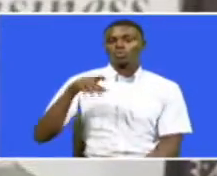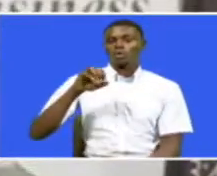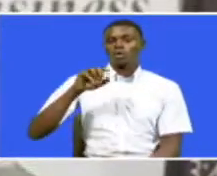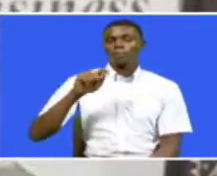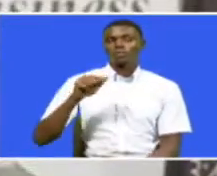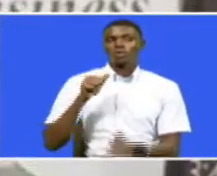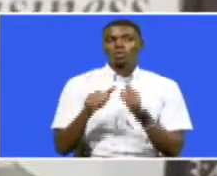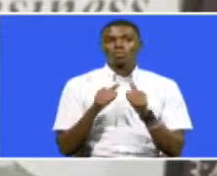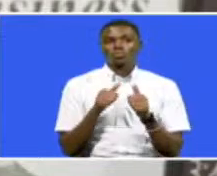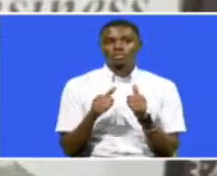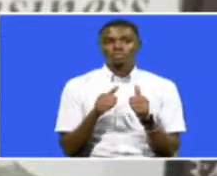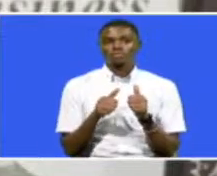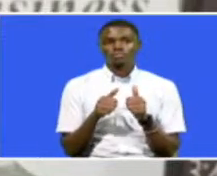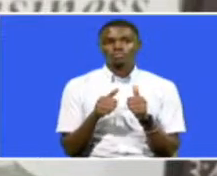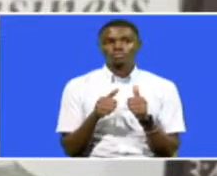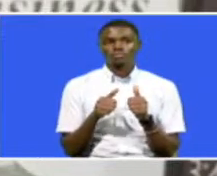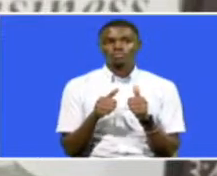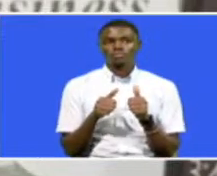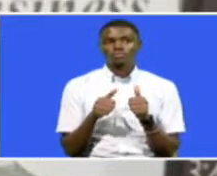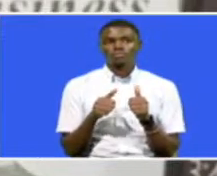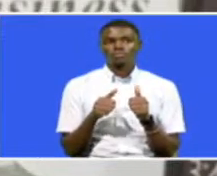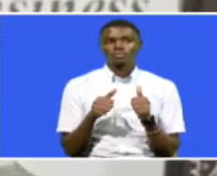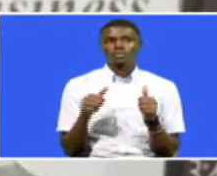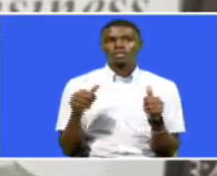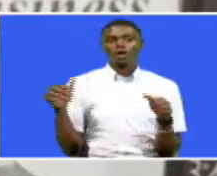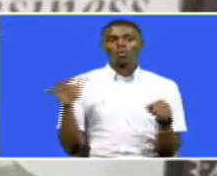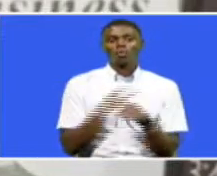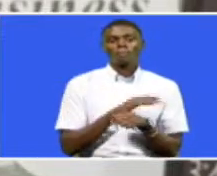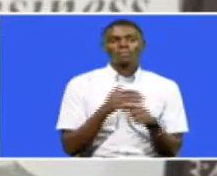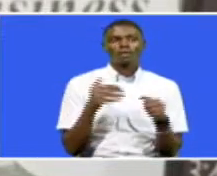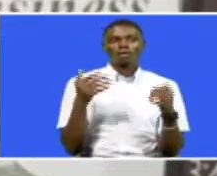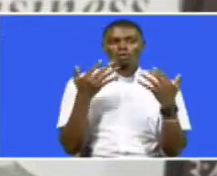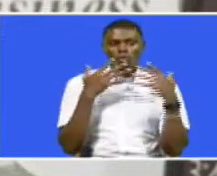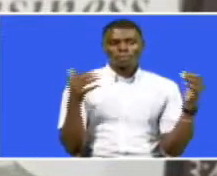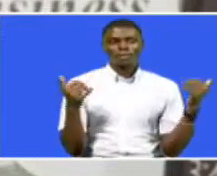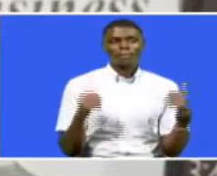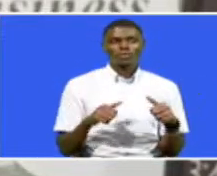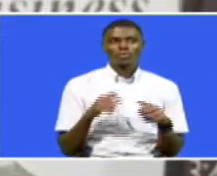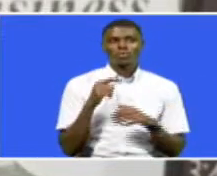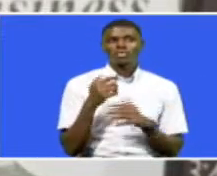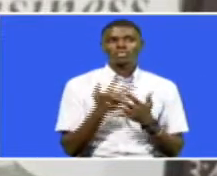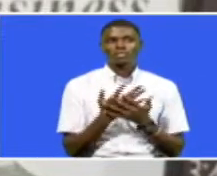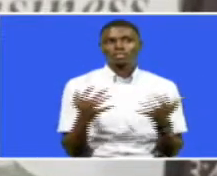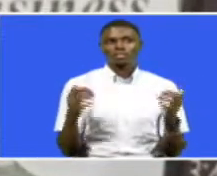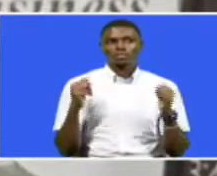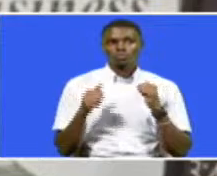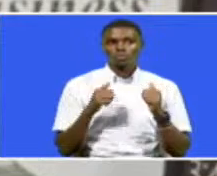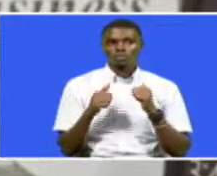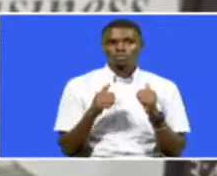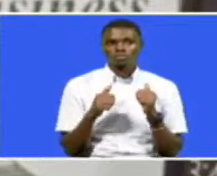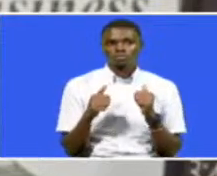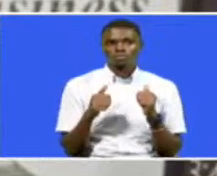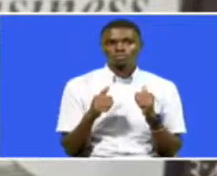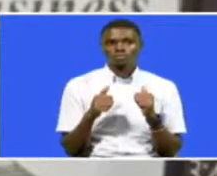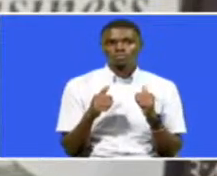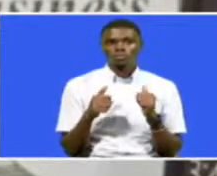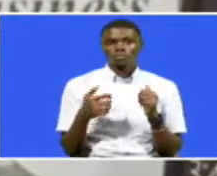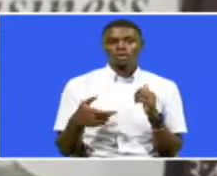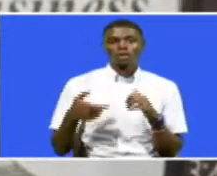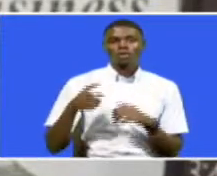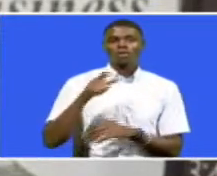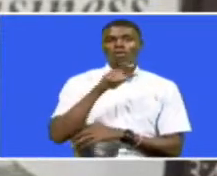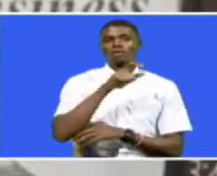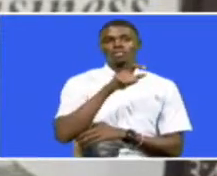which is almost complete. And these are things that are going to